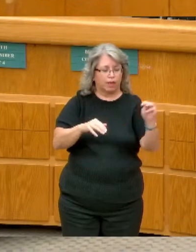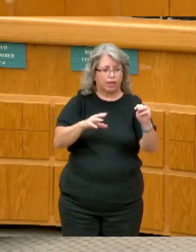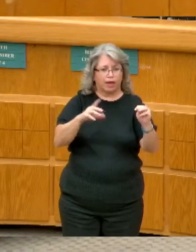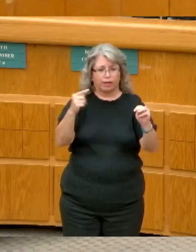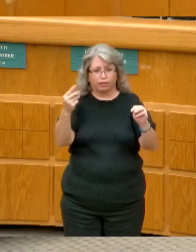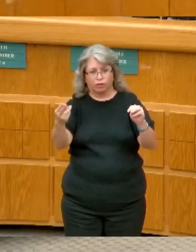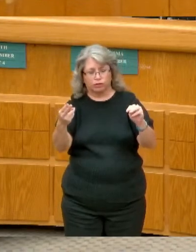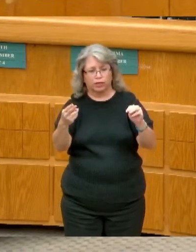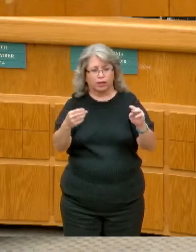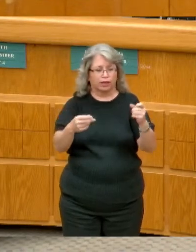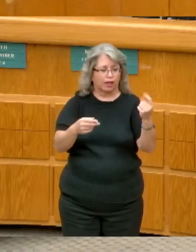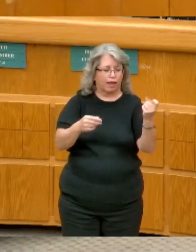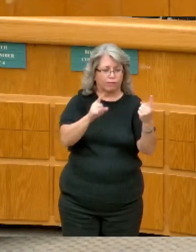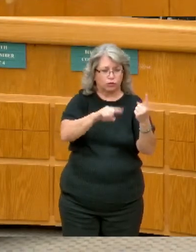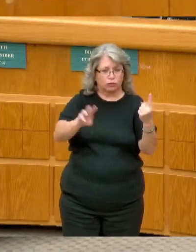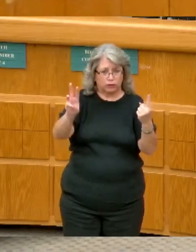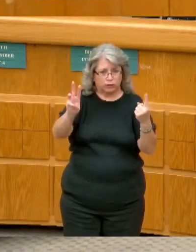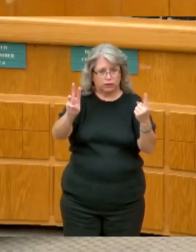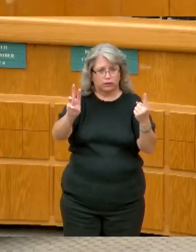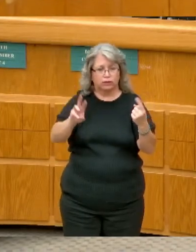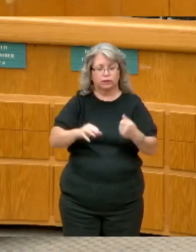6 p.m.